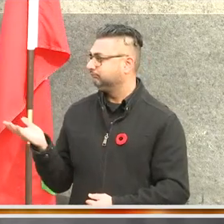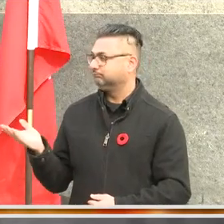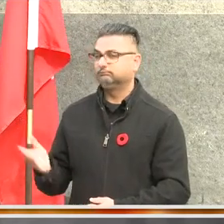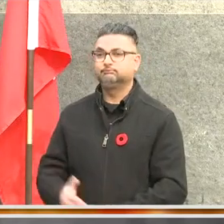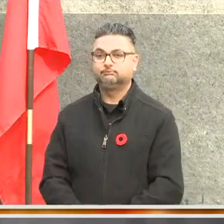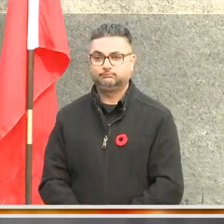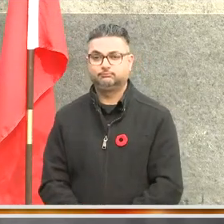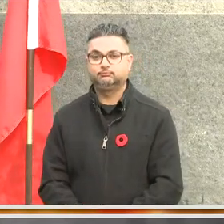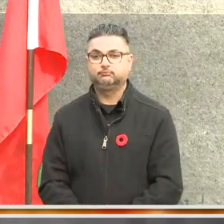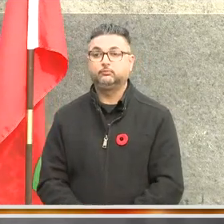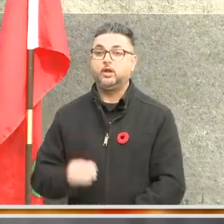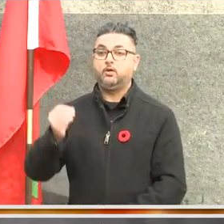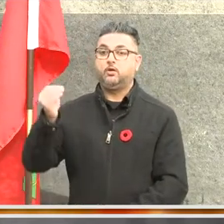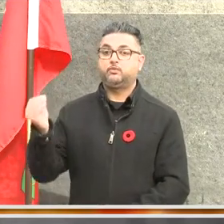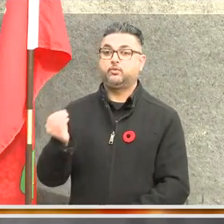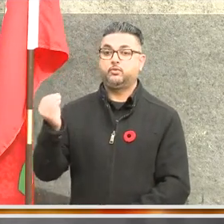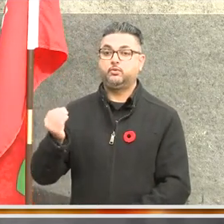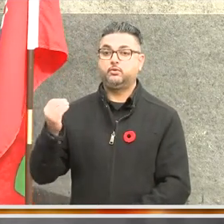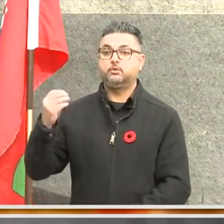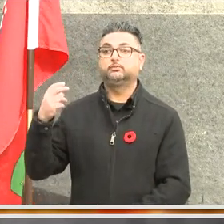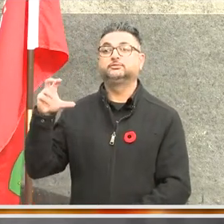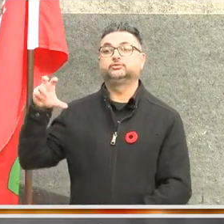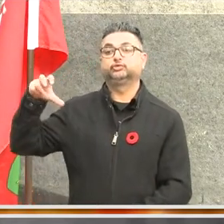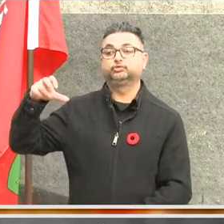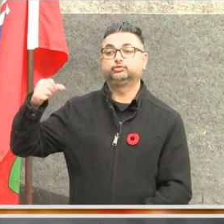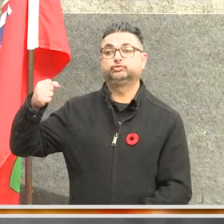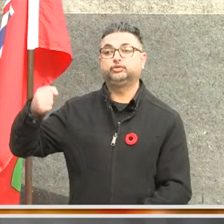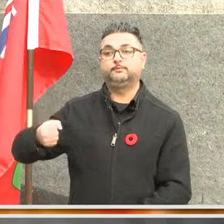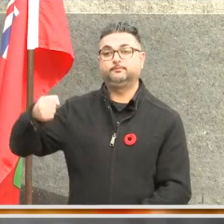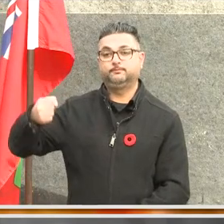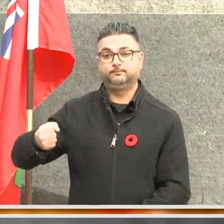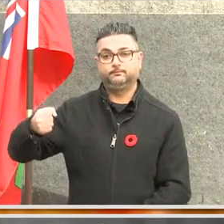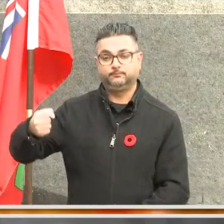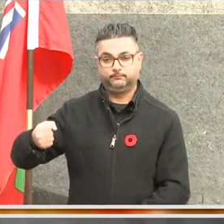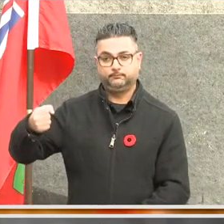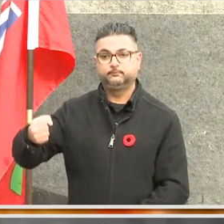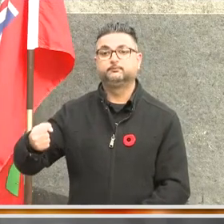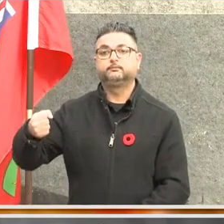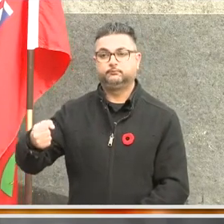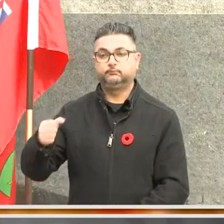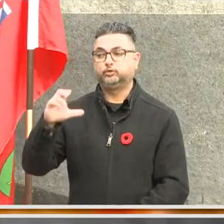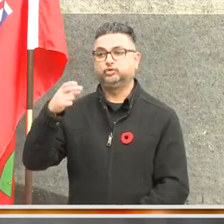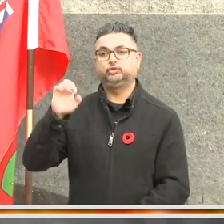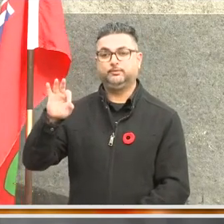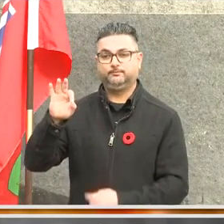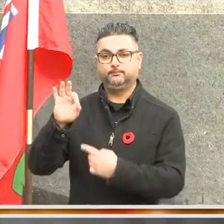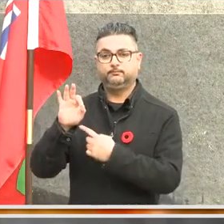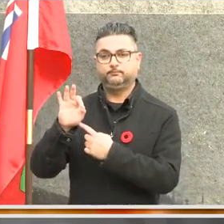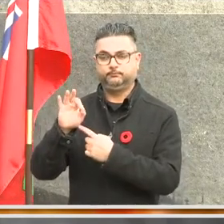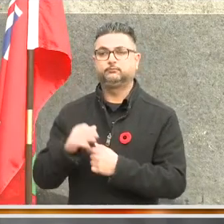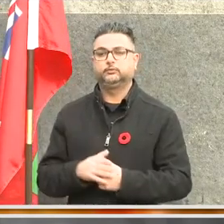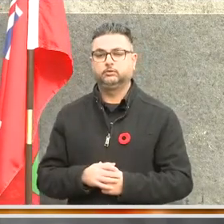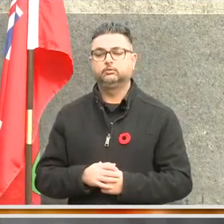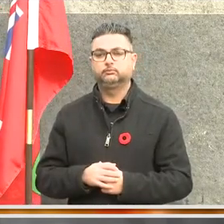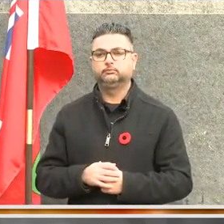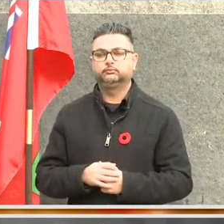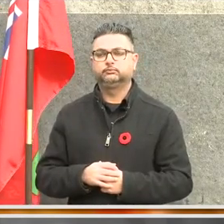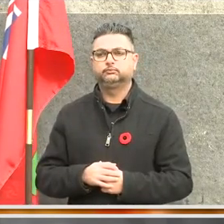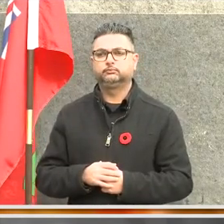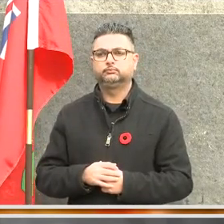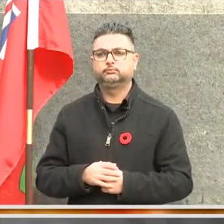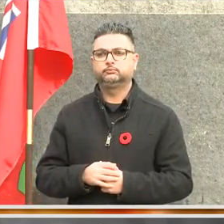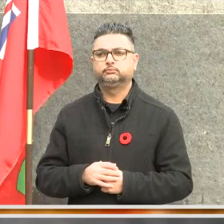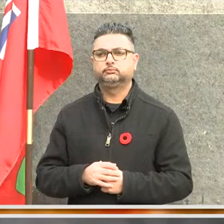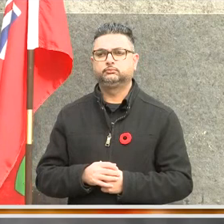of Ontario, Ms. Susan Crystal, Consul General of United States of Toronto, at Toronto, La Consul Générale des États-Unis à